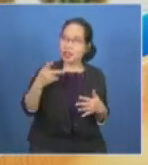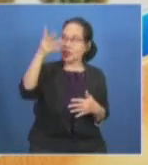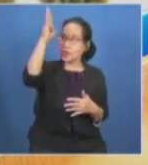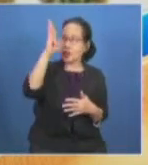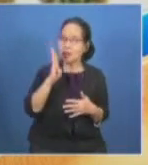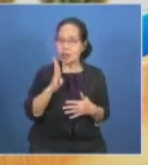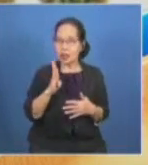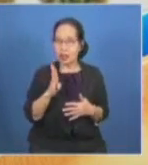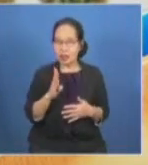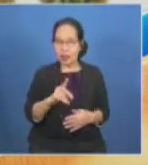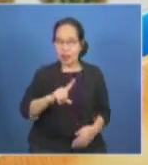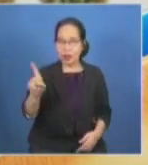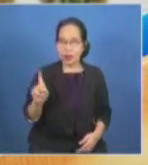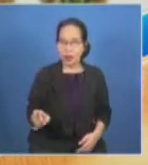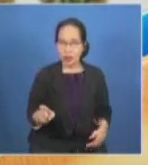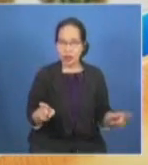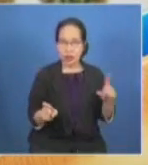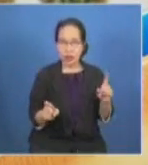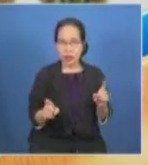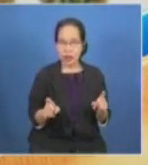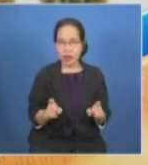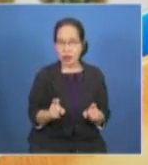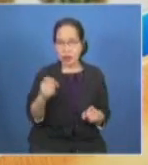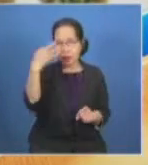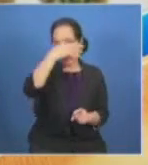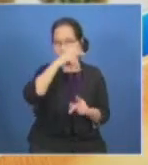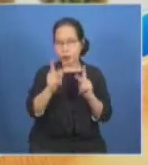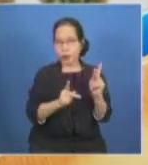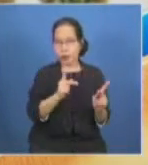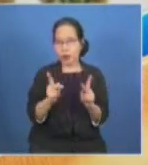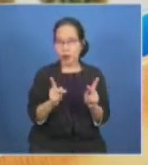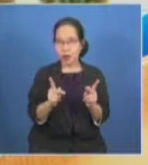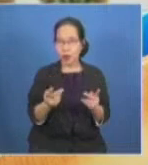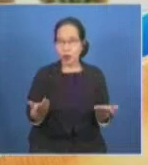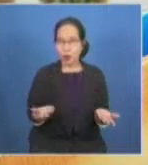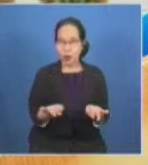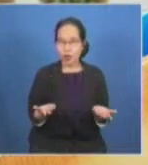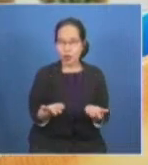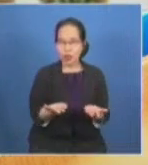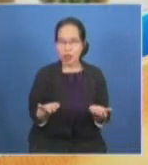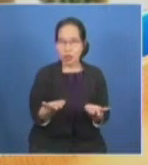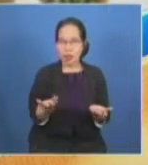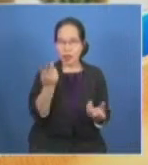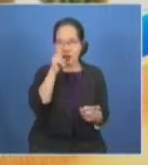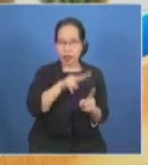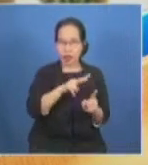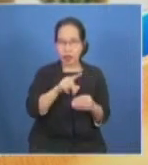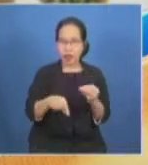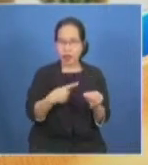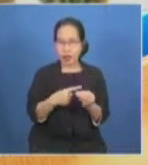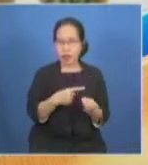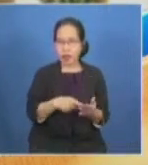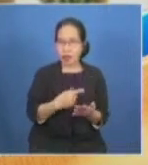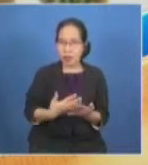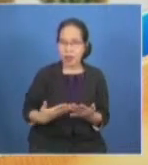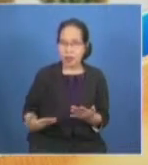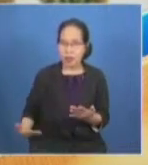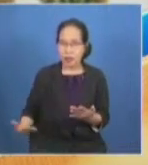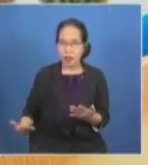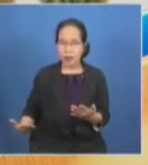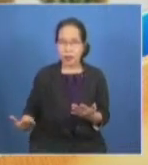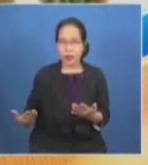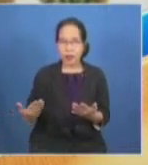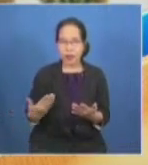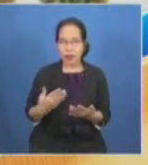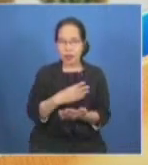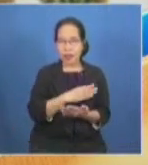fear Him? We also ask our fellow men what is their perspective with regard to